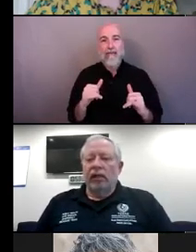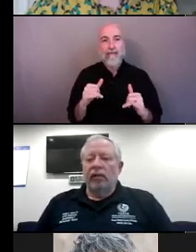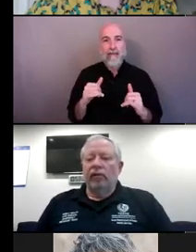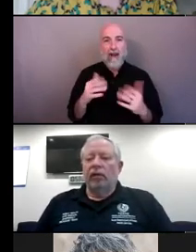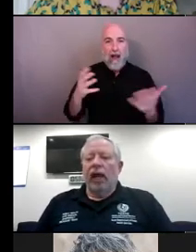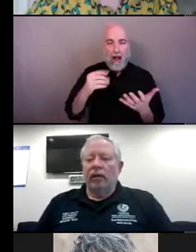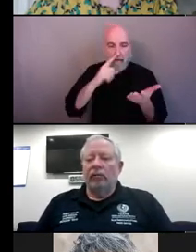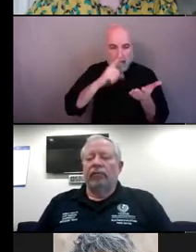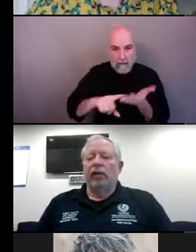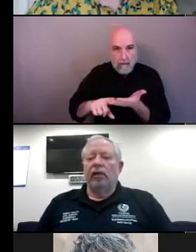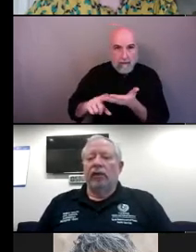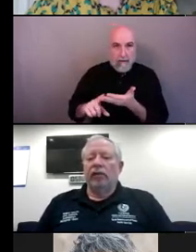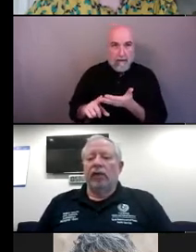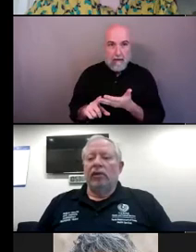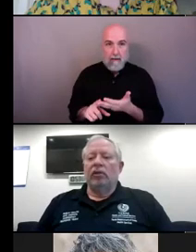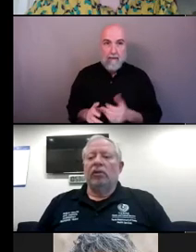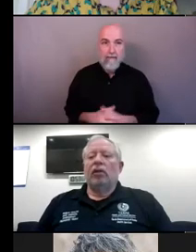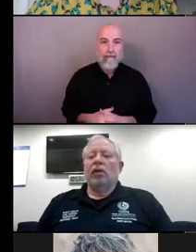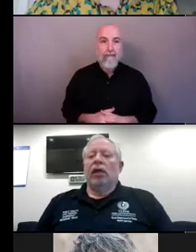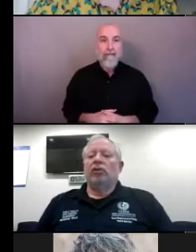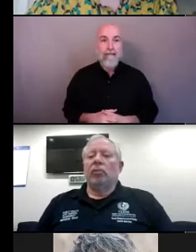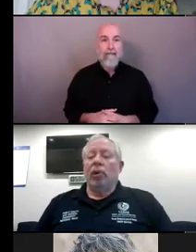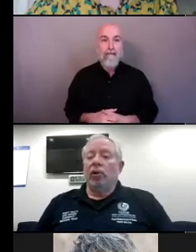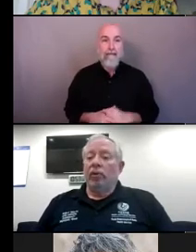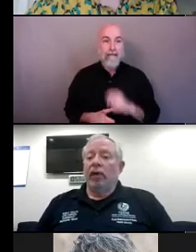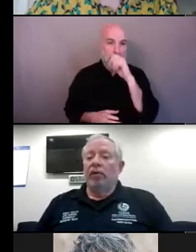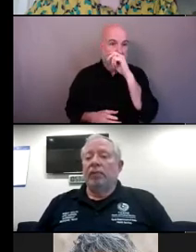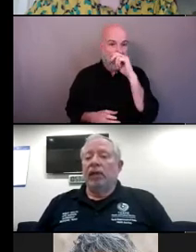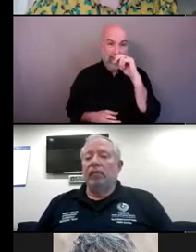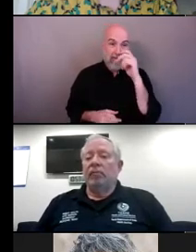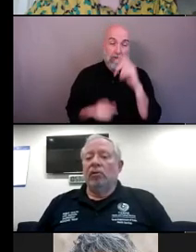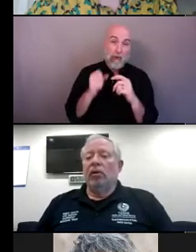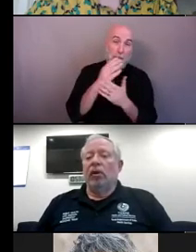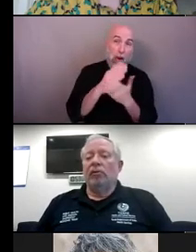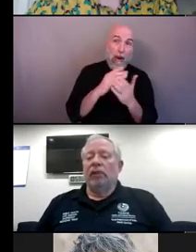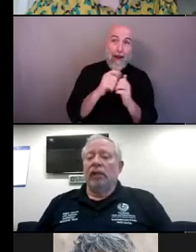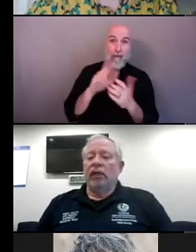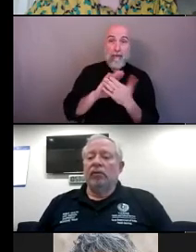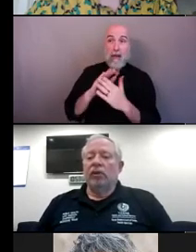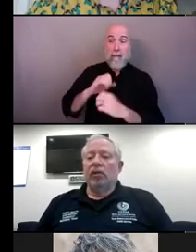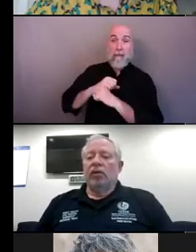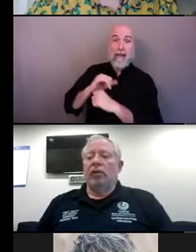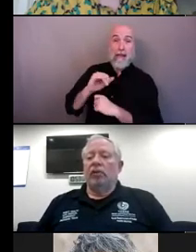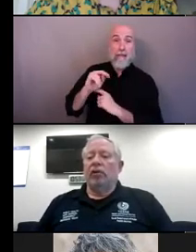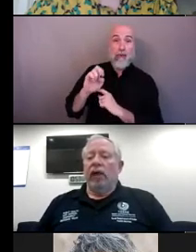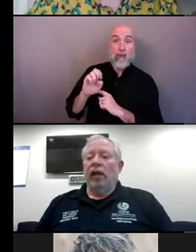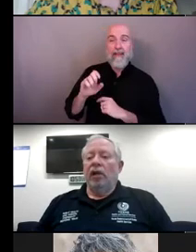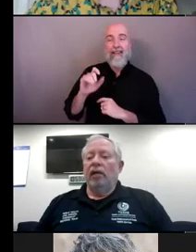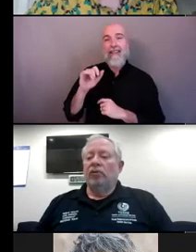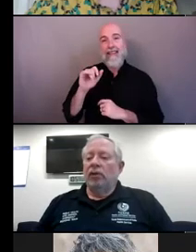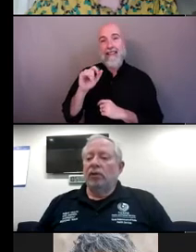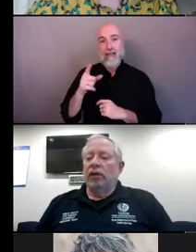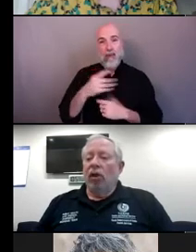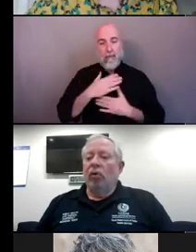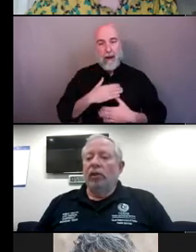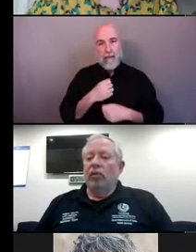intense scientific active investigation. And so part of the way you become immune ultimately is the production of